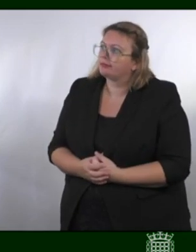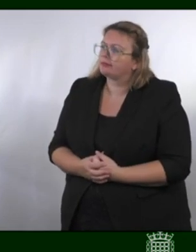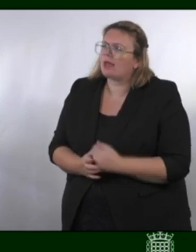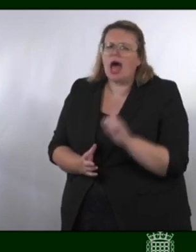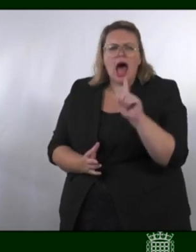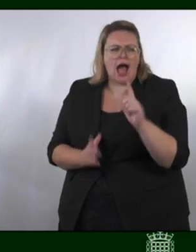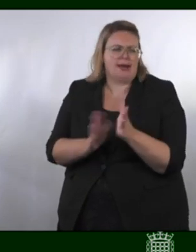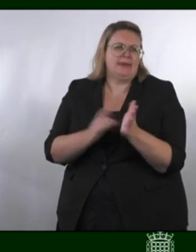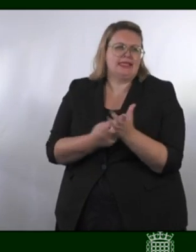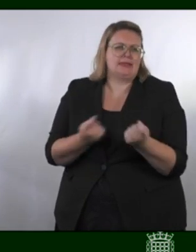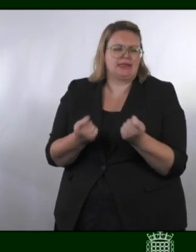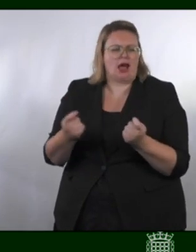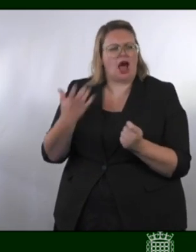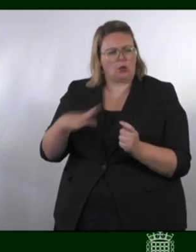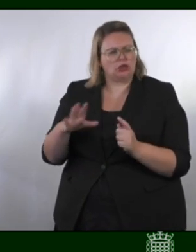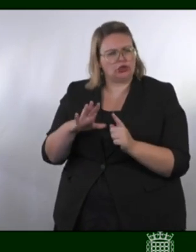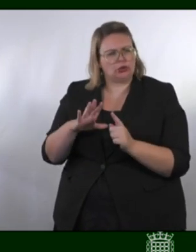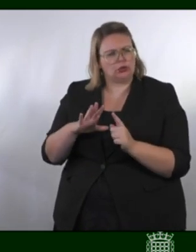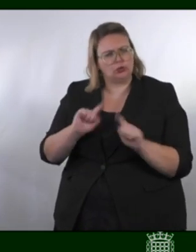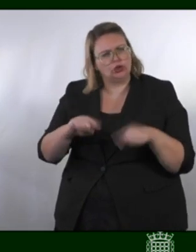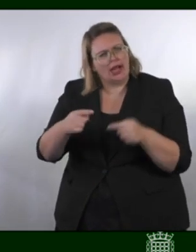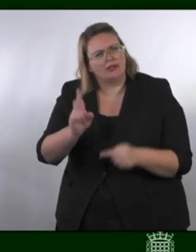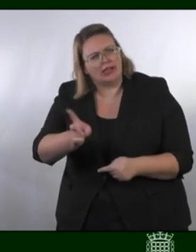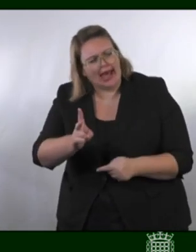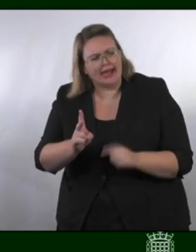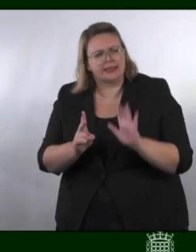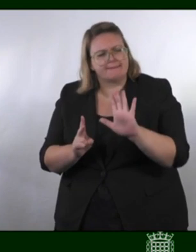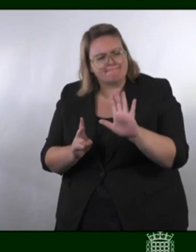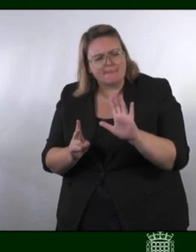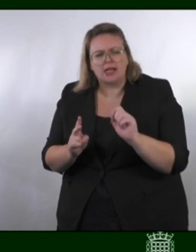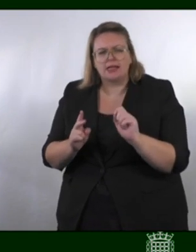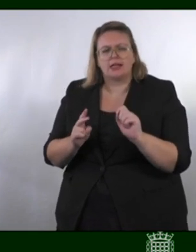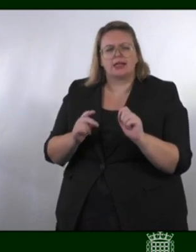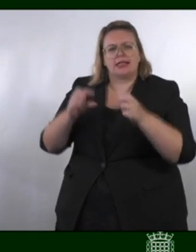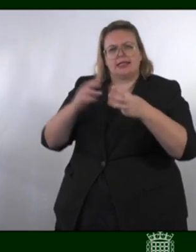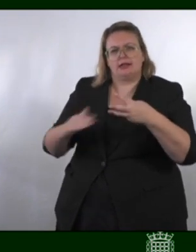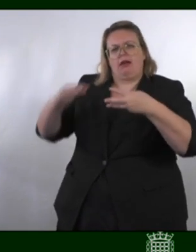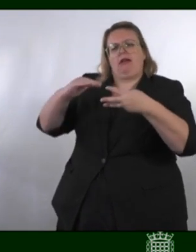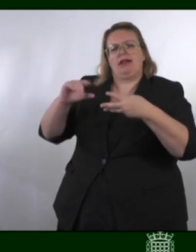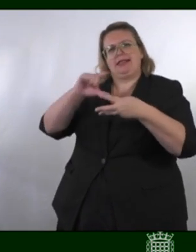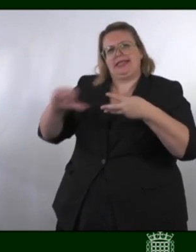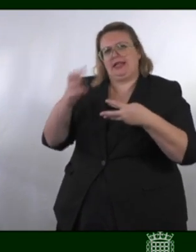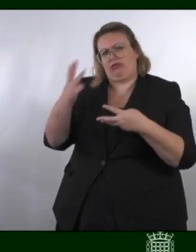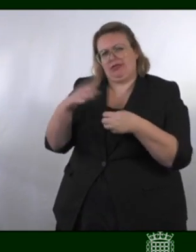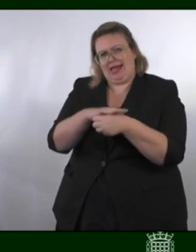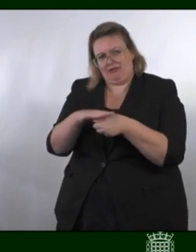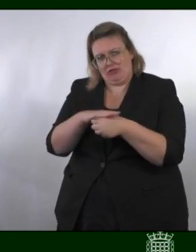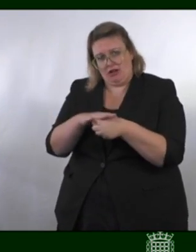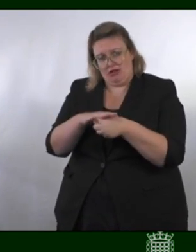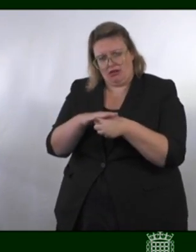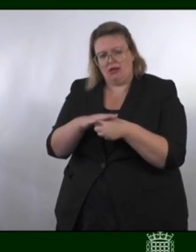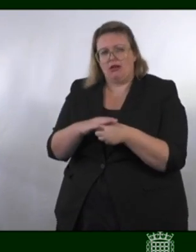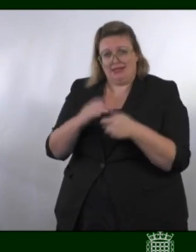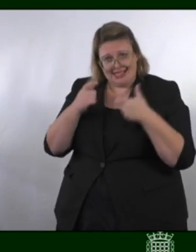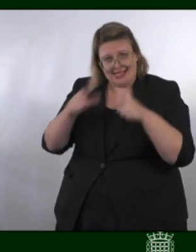answer? If the infection rate R in a Tier 3 area has not come below 1, will it be